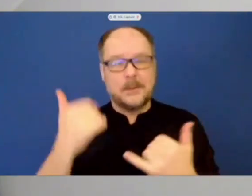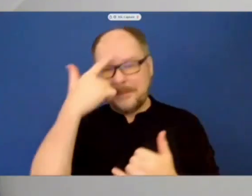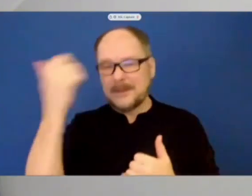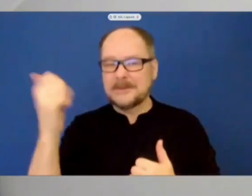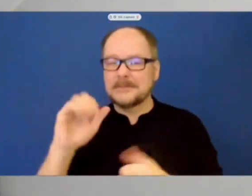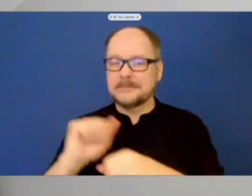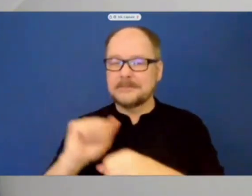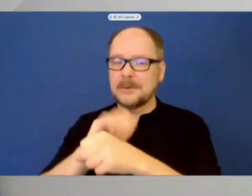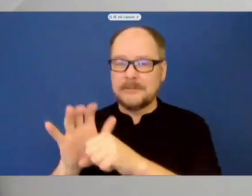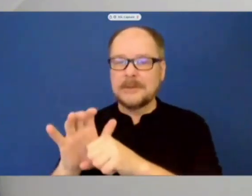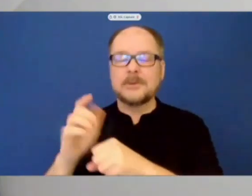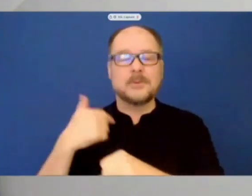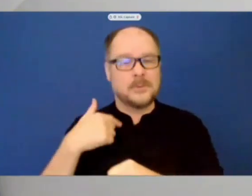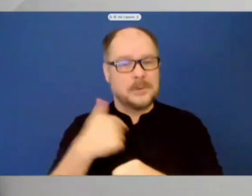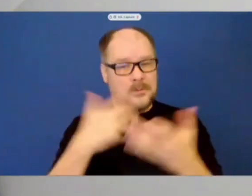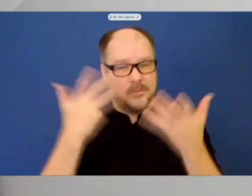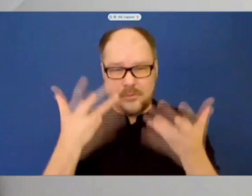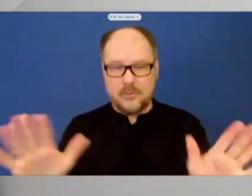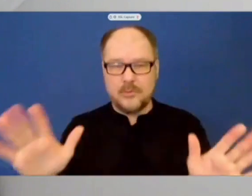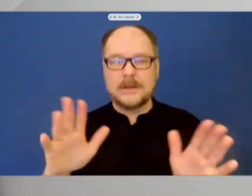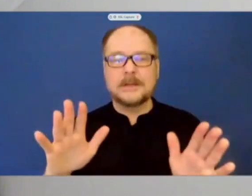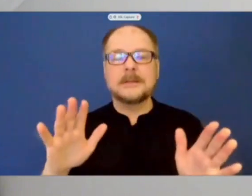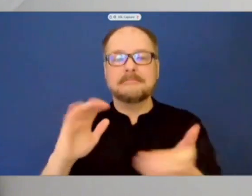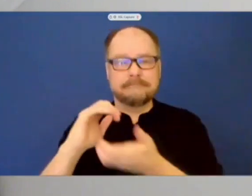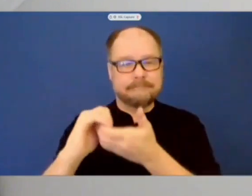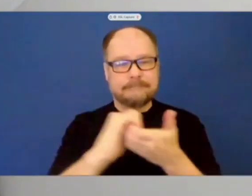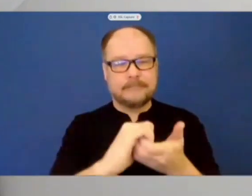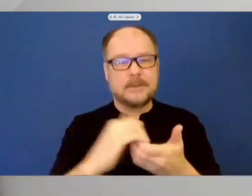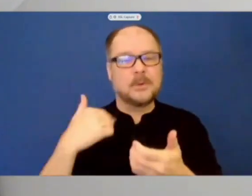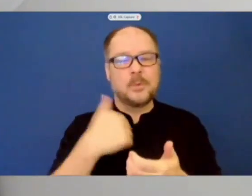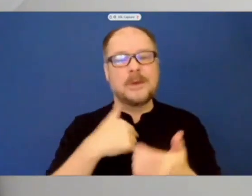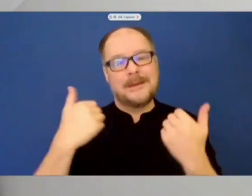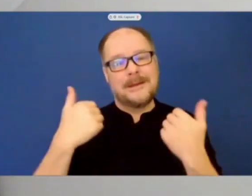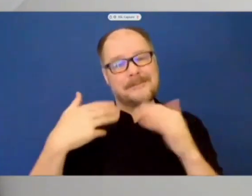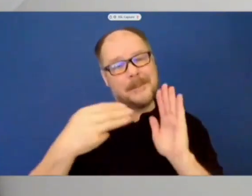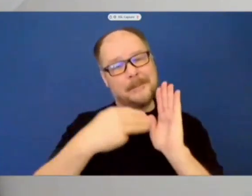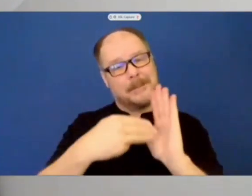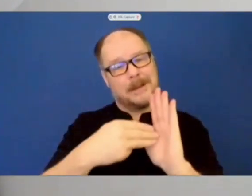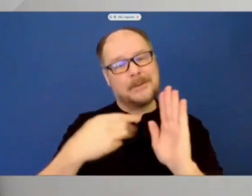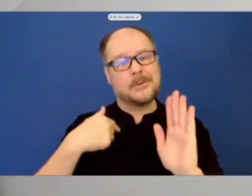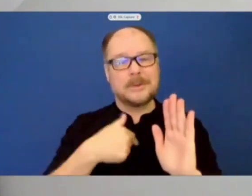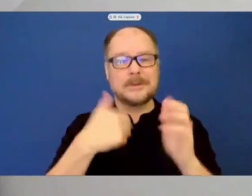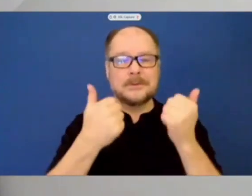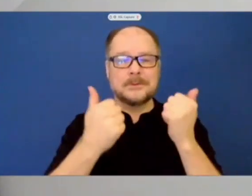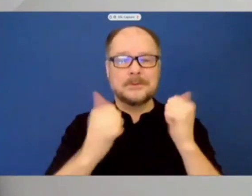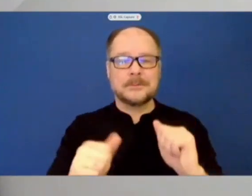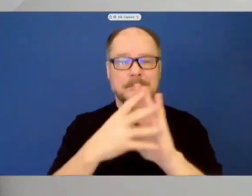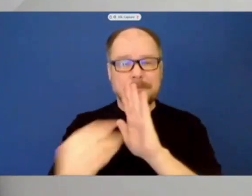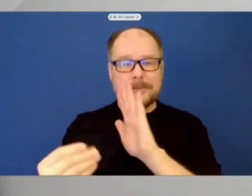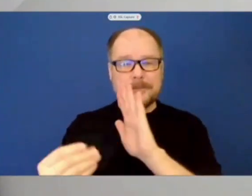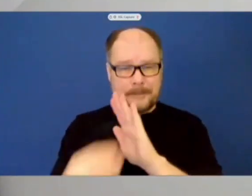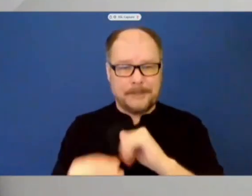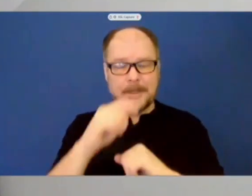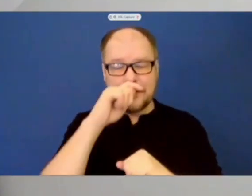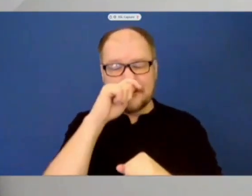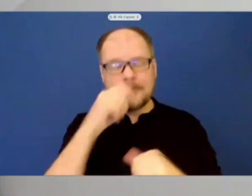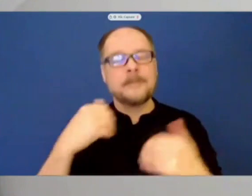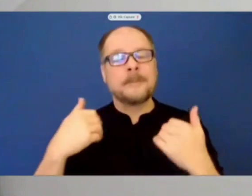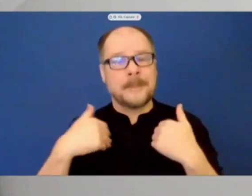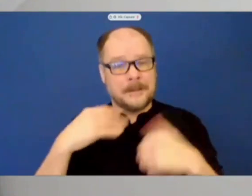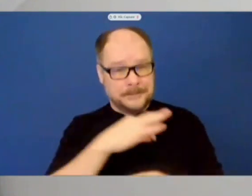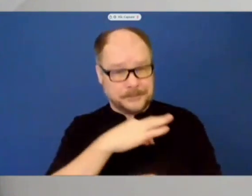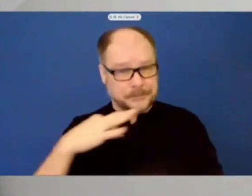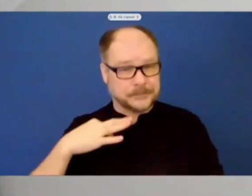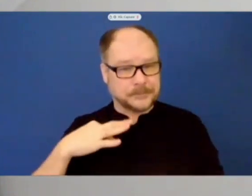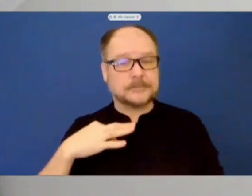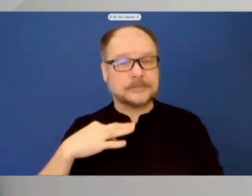that we already have, we have a model that we're trying to replicate. So we do have staff that are going to be able to help